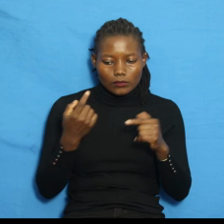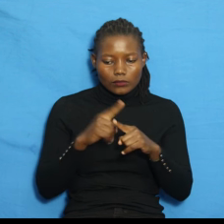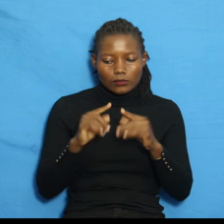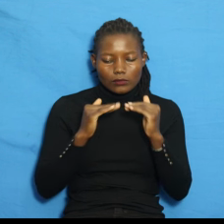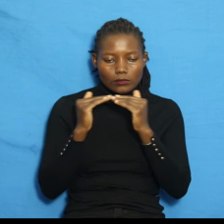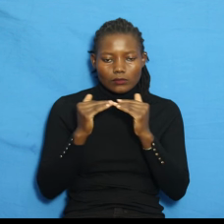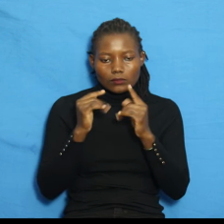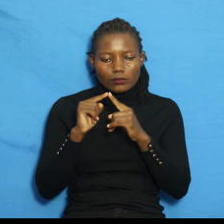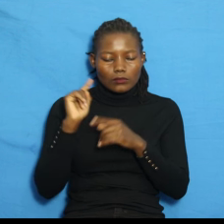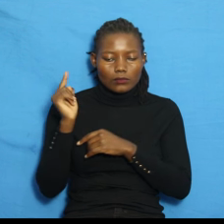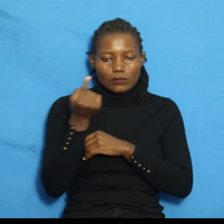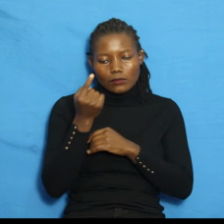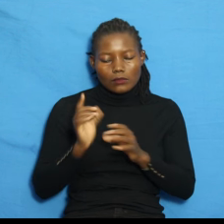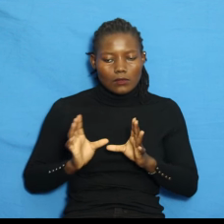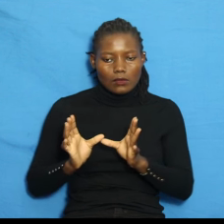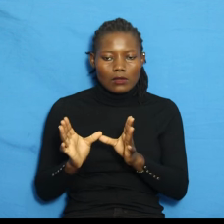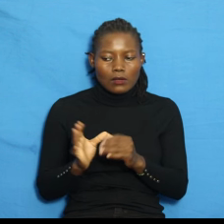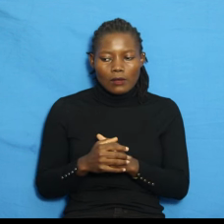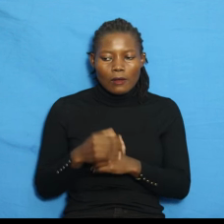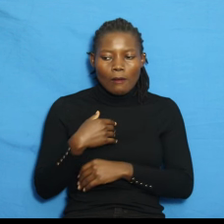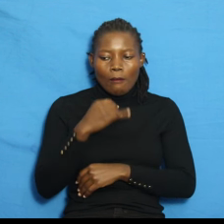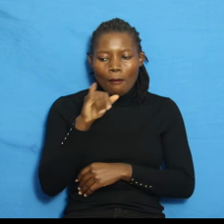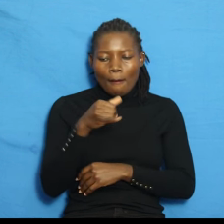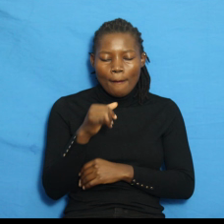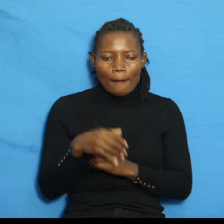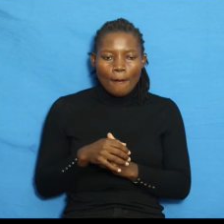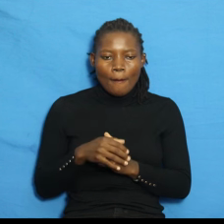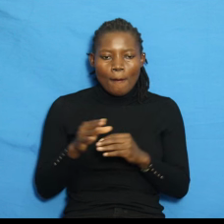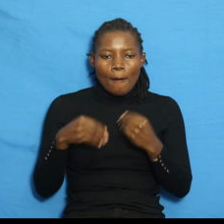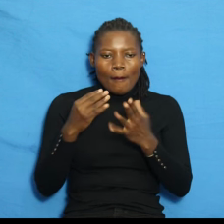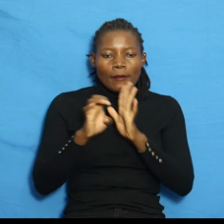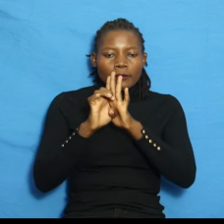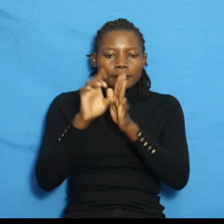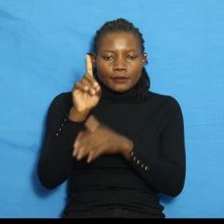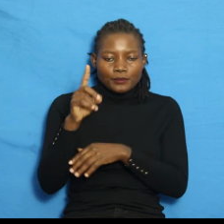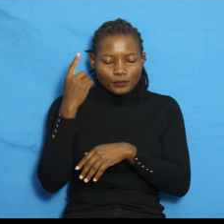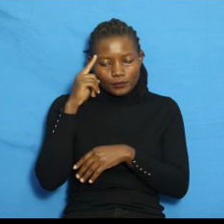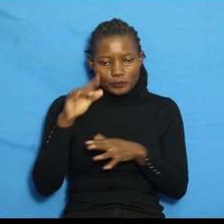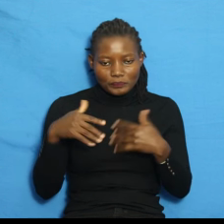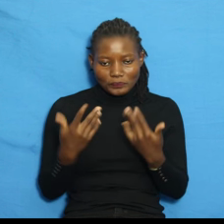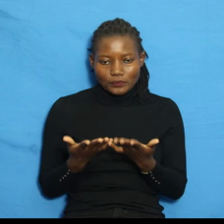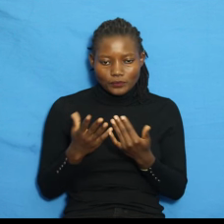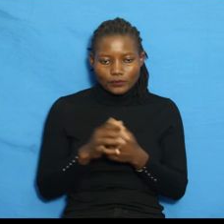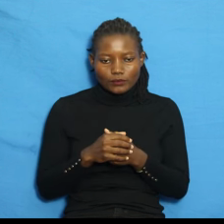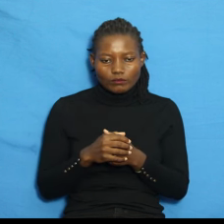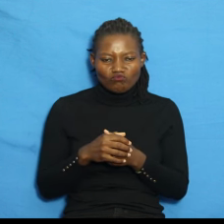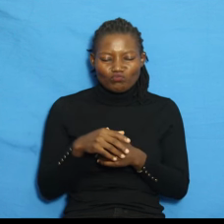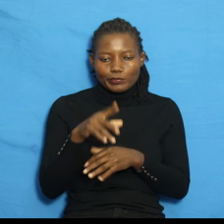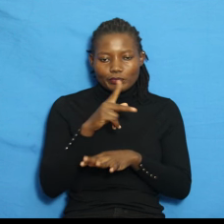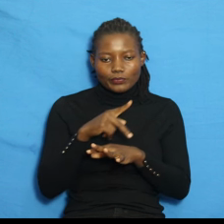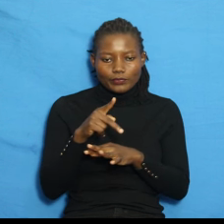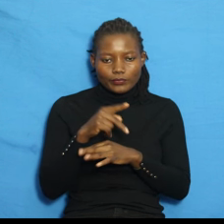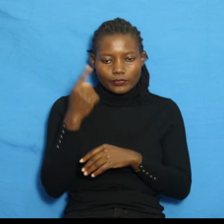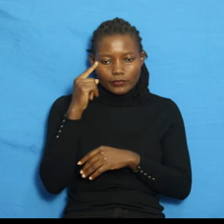force which will be opposite but equal to the first force. I'll just give one